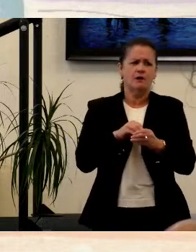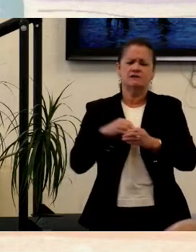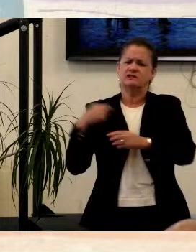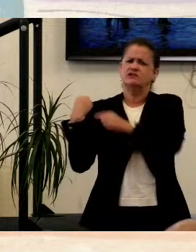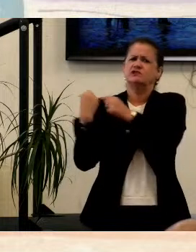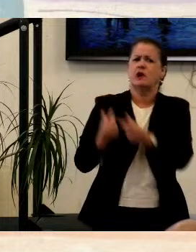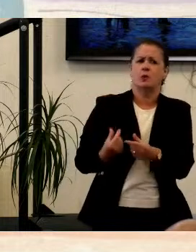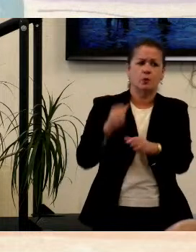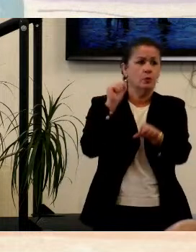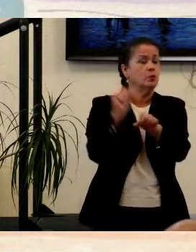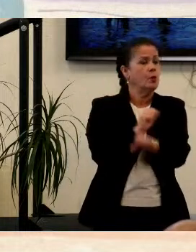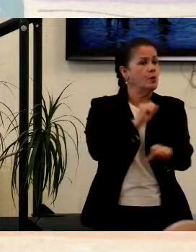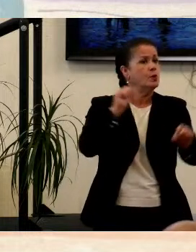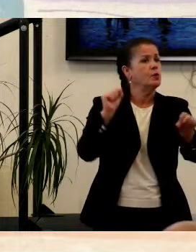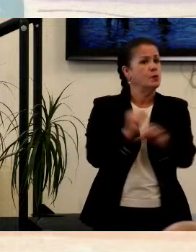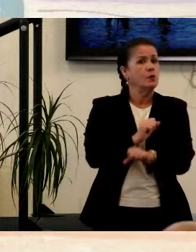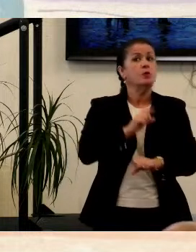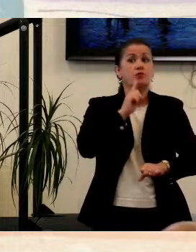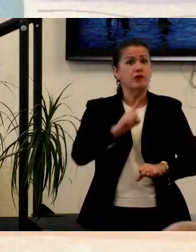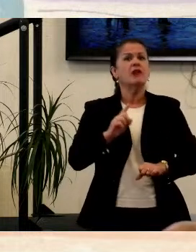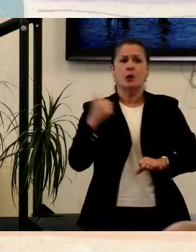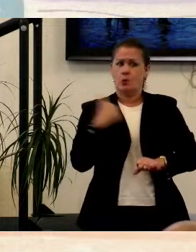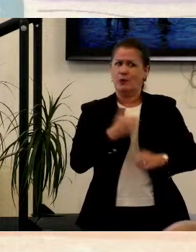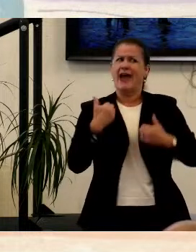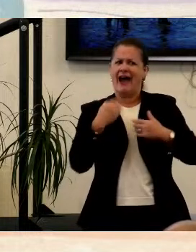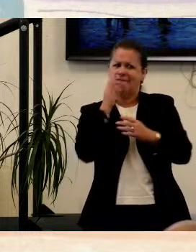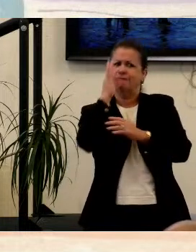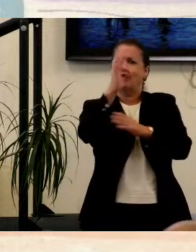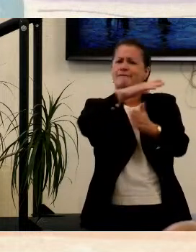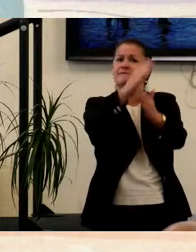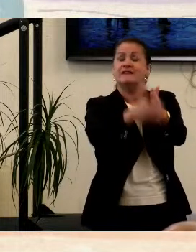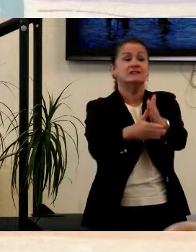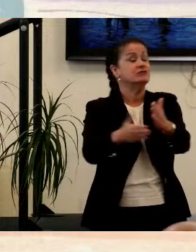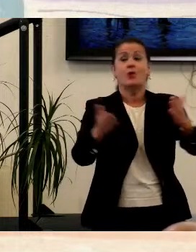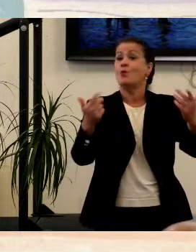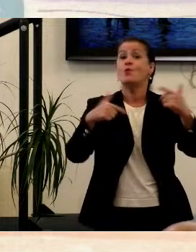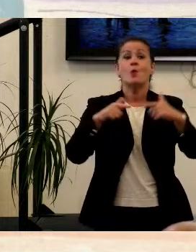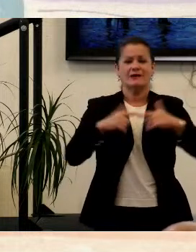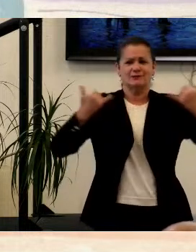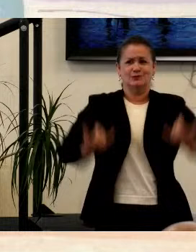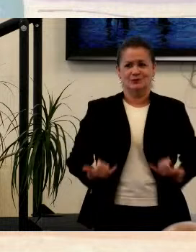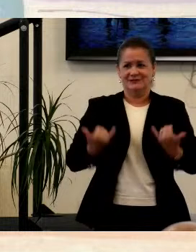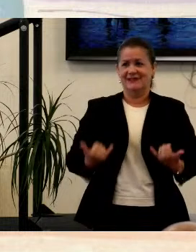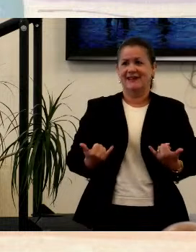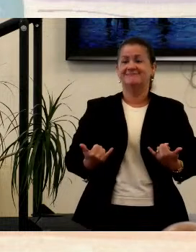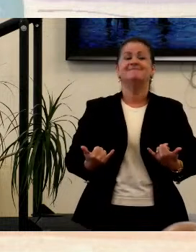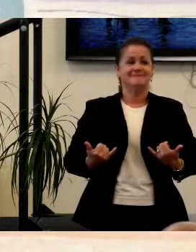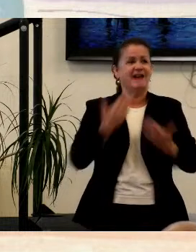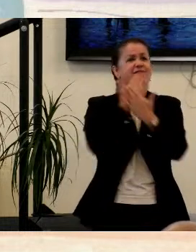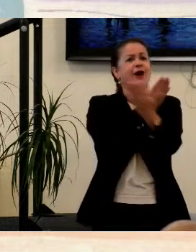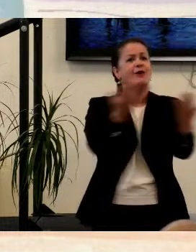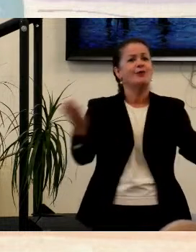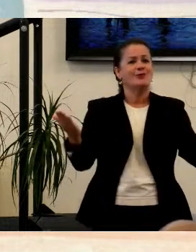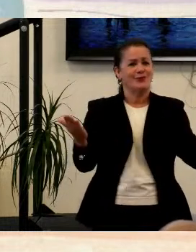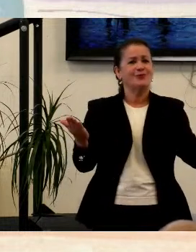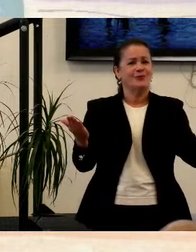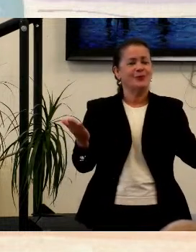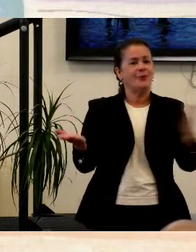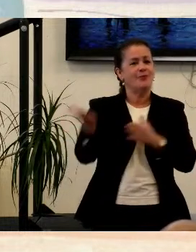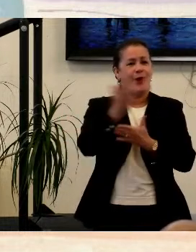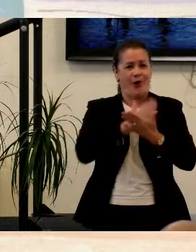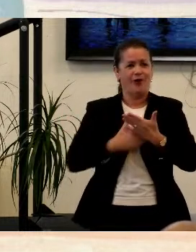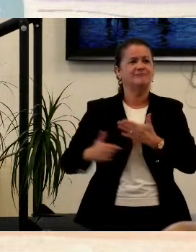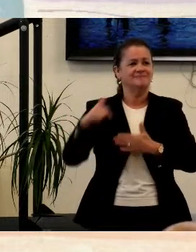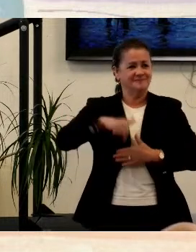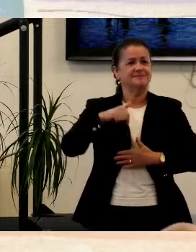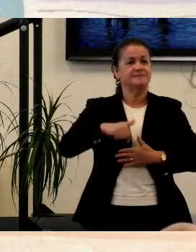With Books for Blue, there actually is a finish line of sorts, and it's today. And again, thank you for being part of it. We've